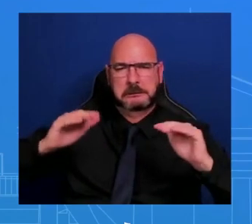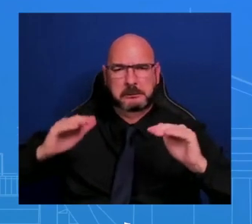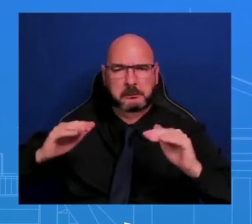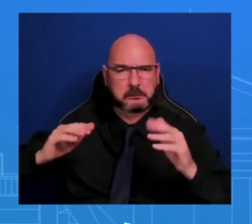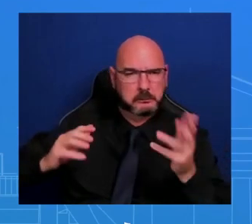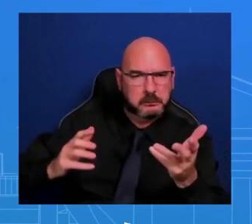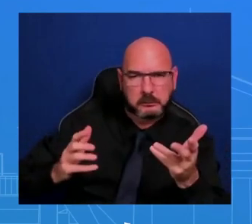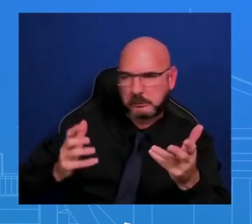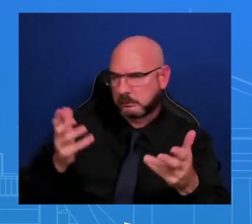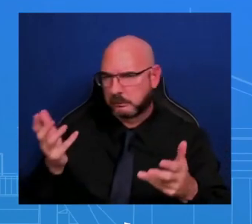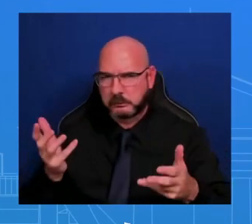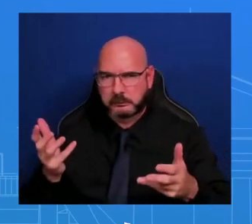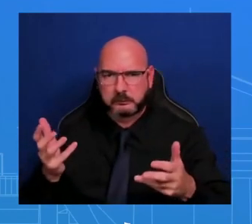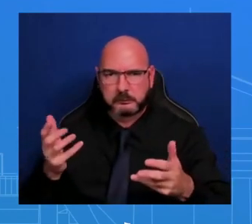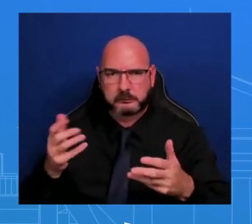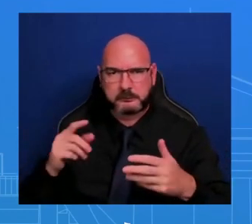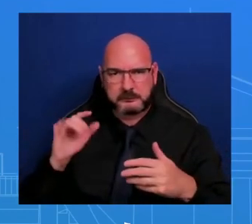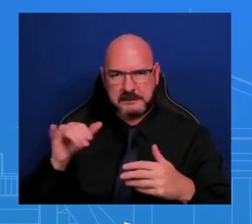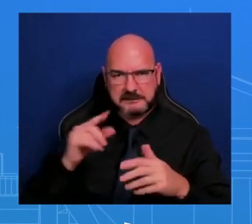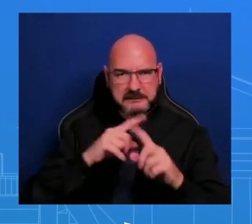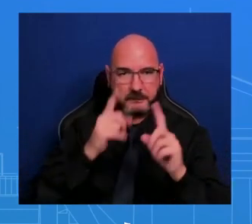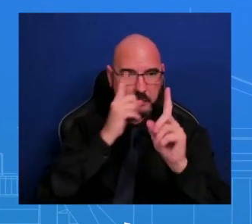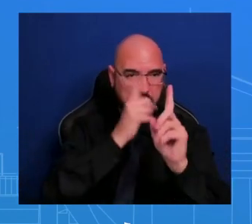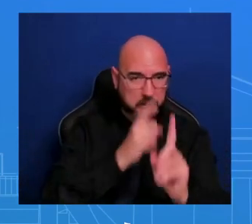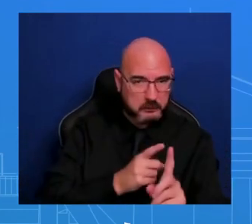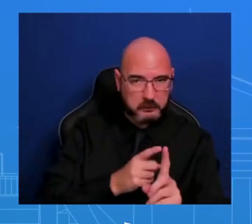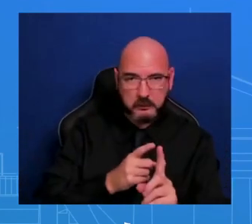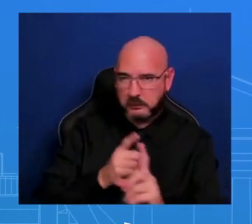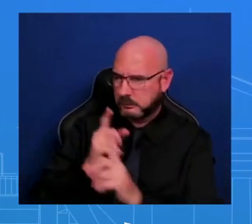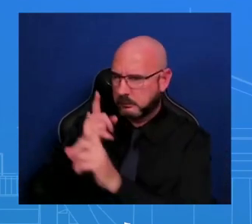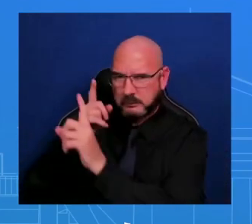his longer-term foreign policy objectives that the